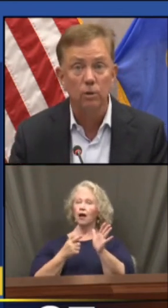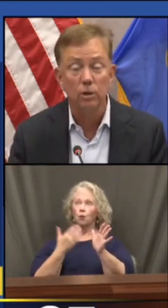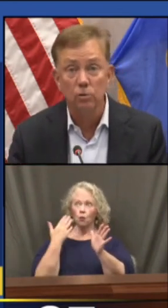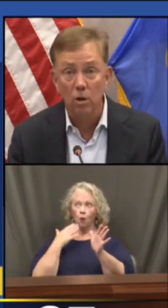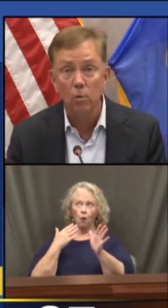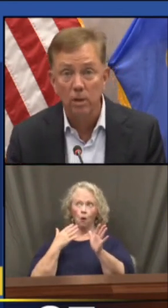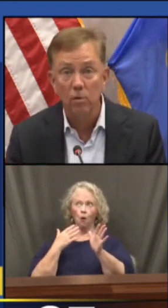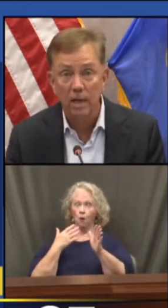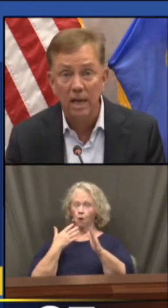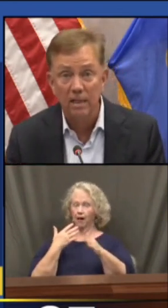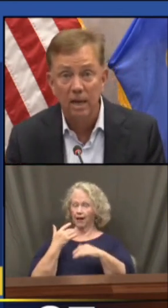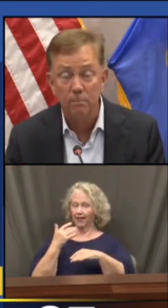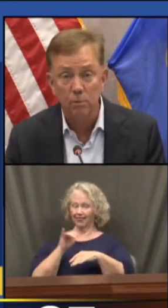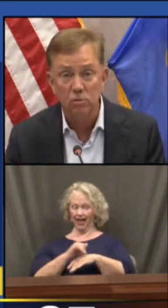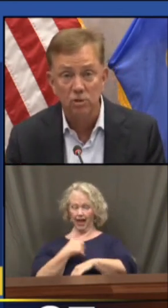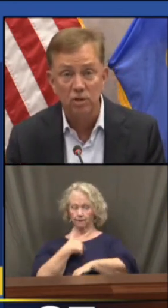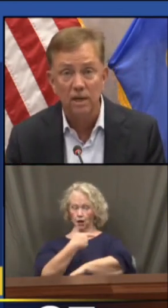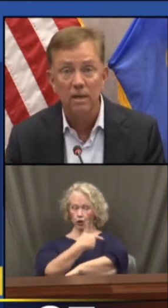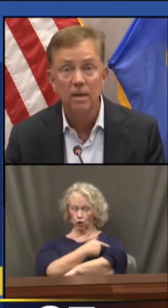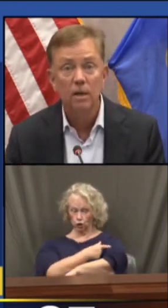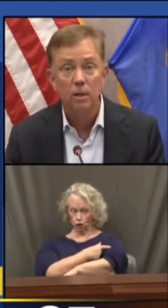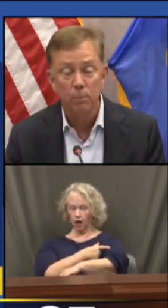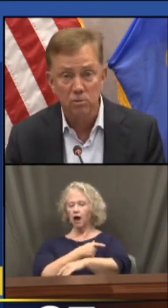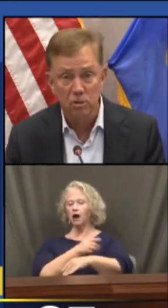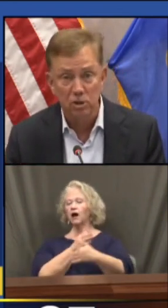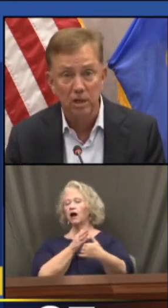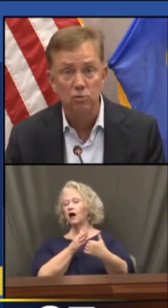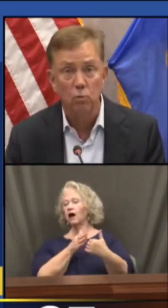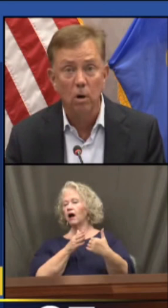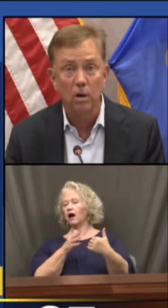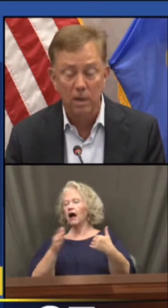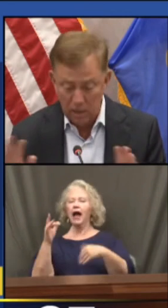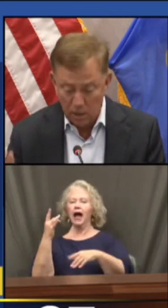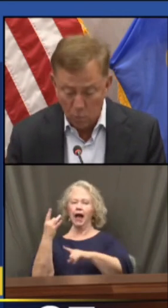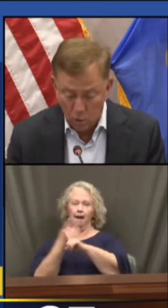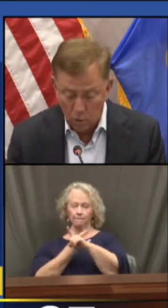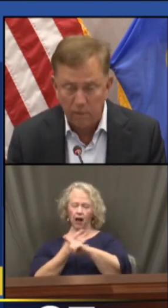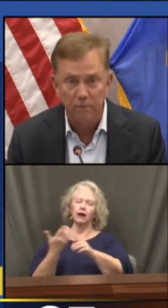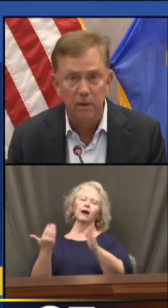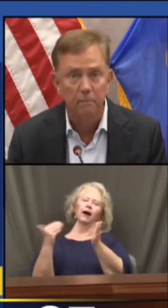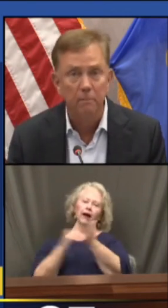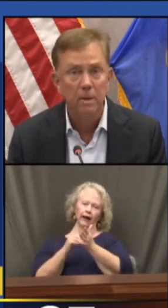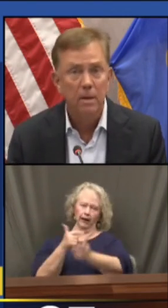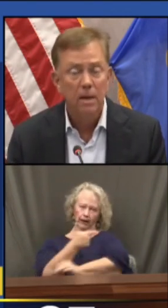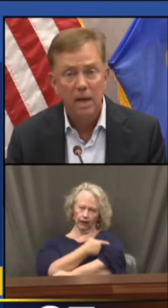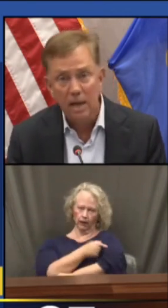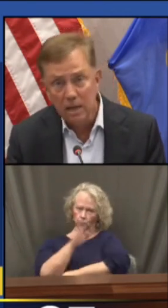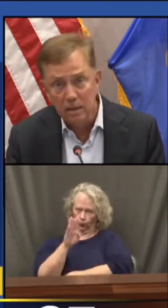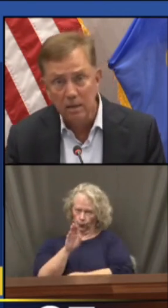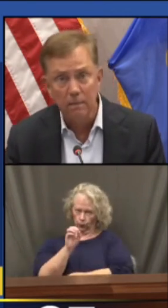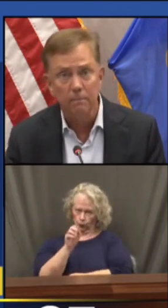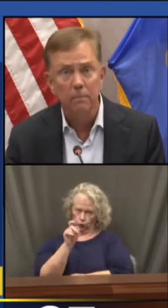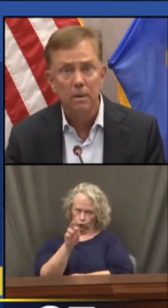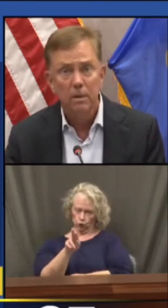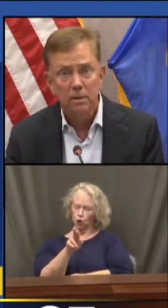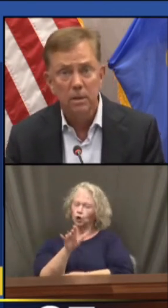there. You'll know when you can get that booster shot. The booster shots work, and they ward off